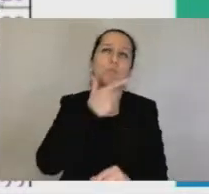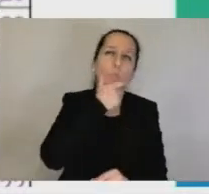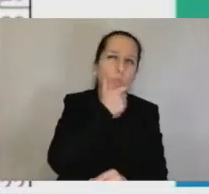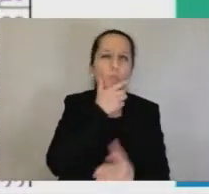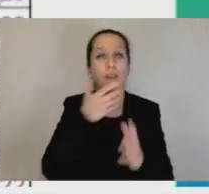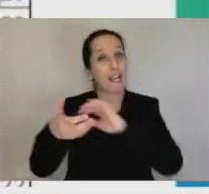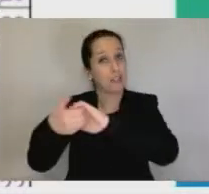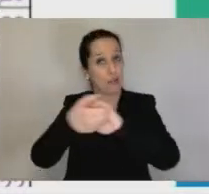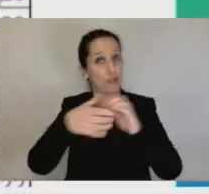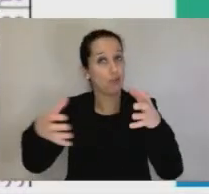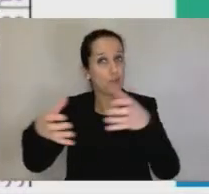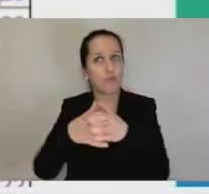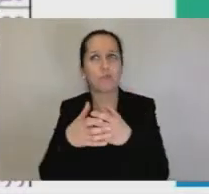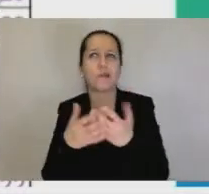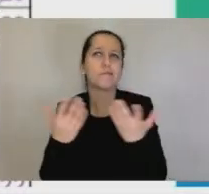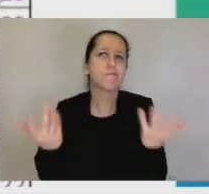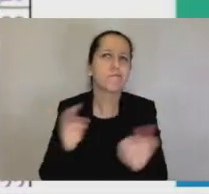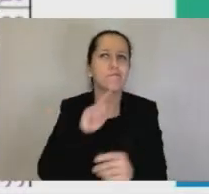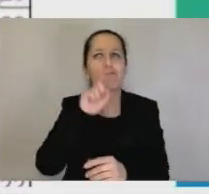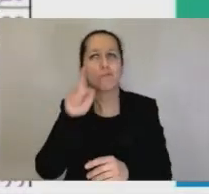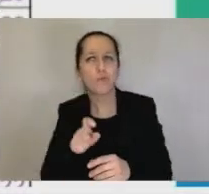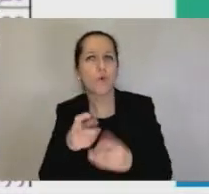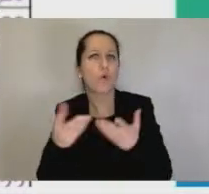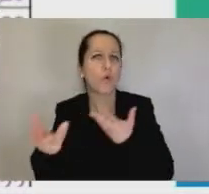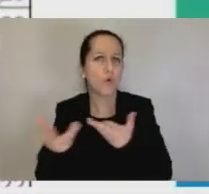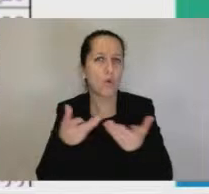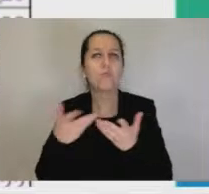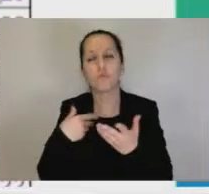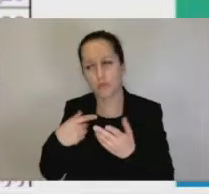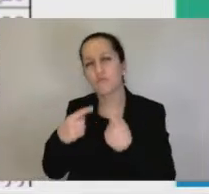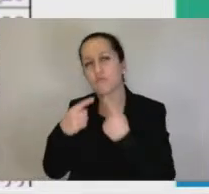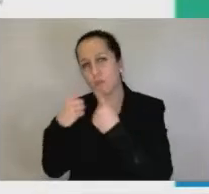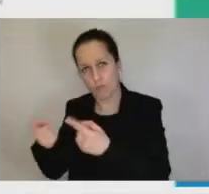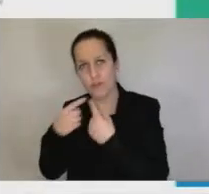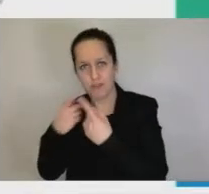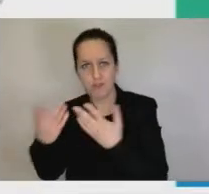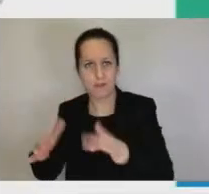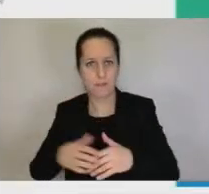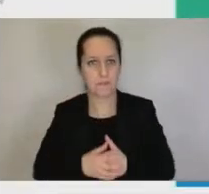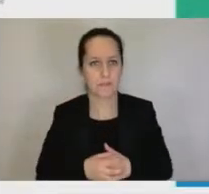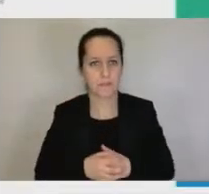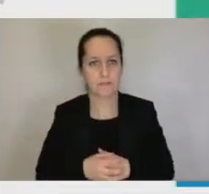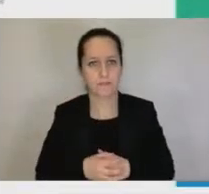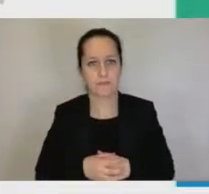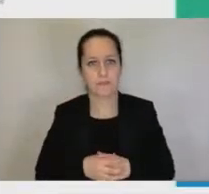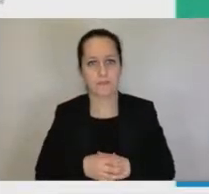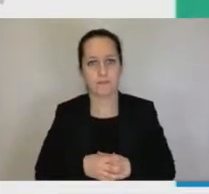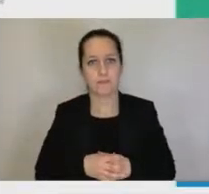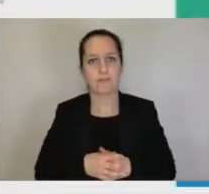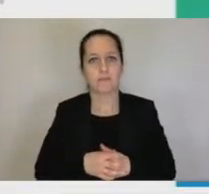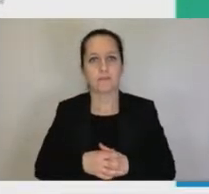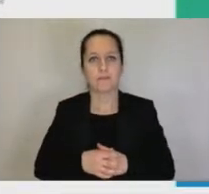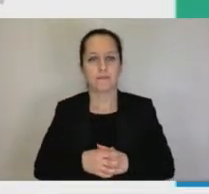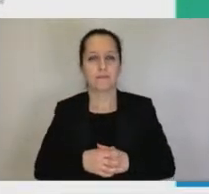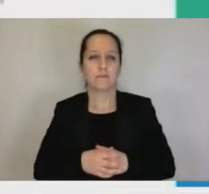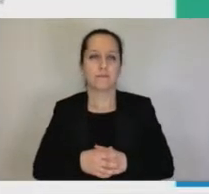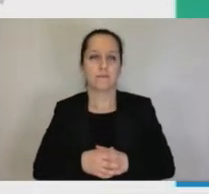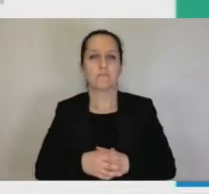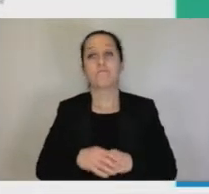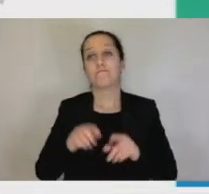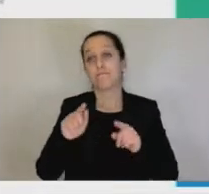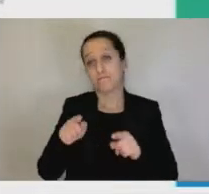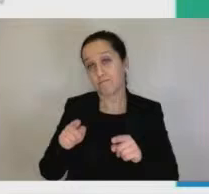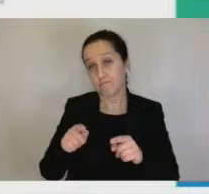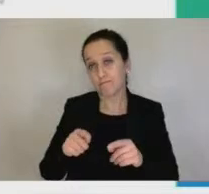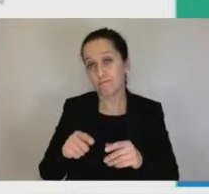resolved consultations amongst the migrants. The importance of this agreement